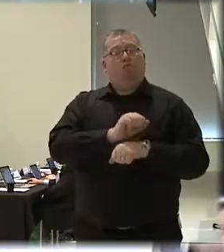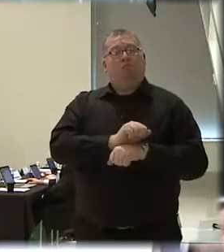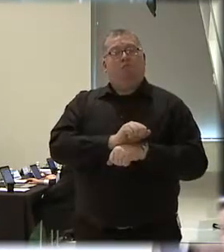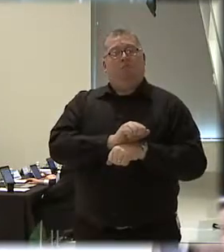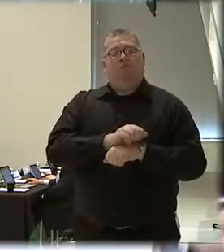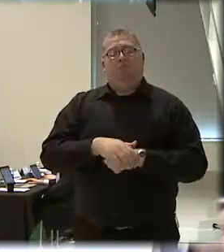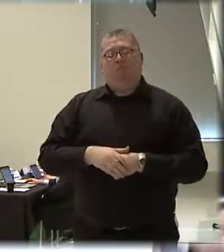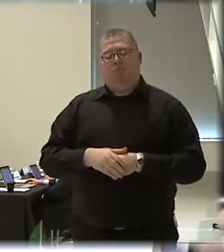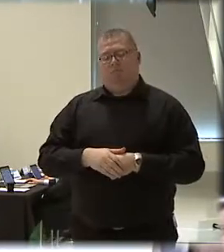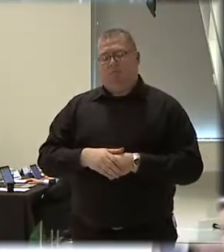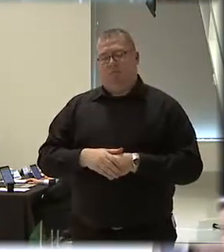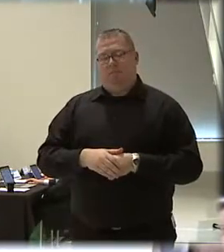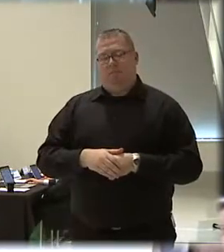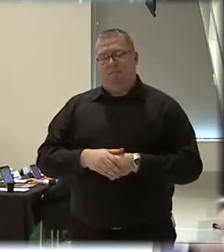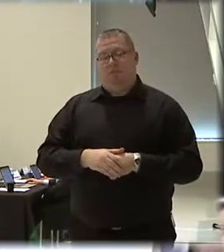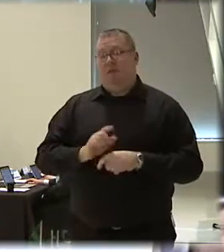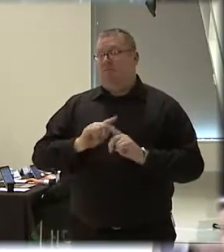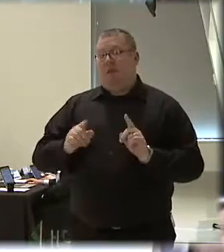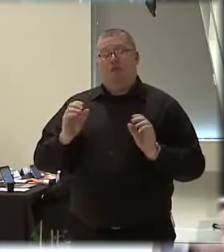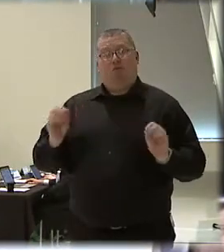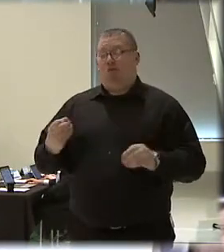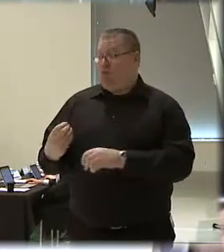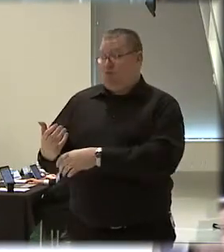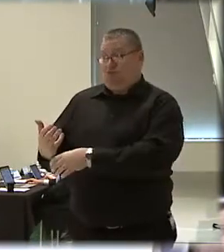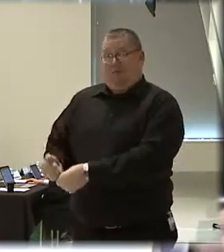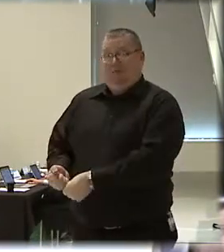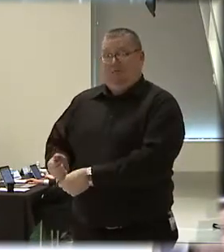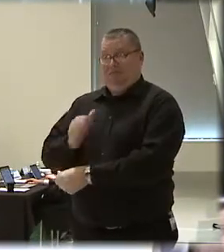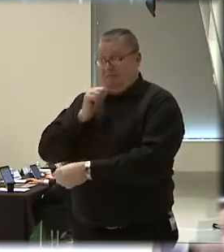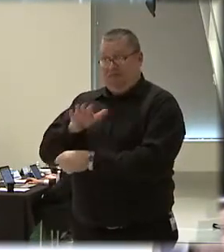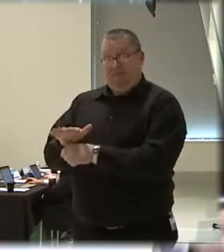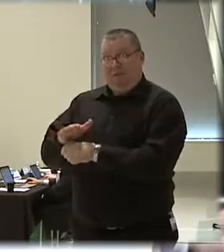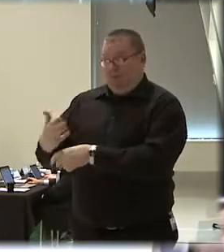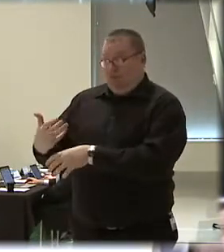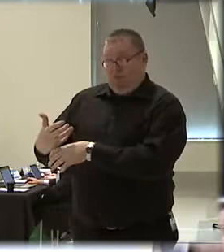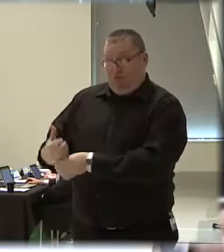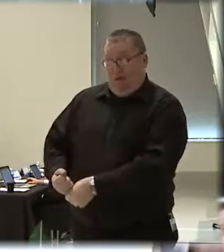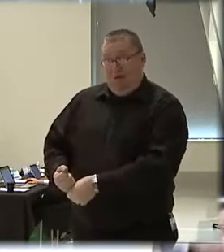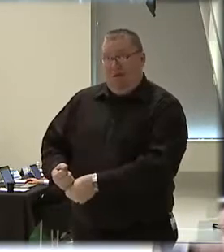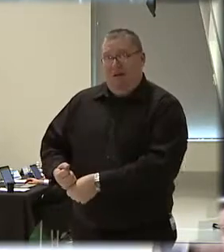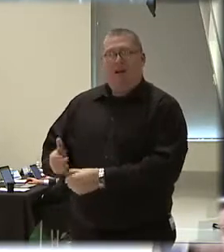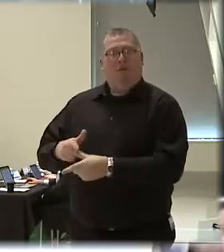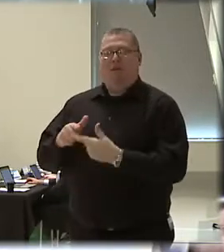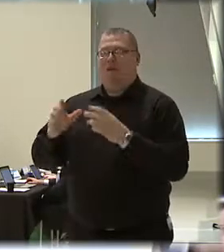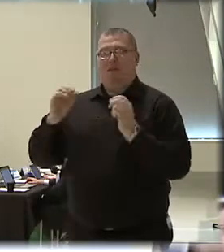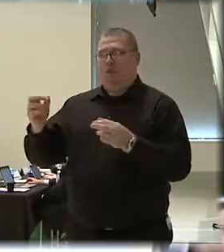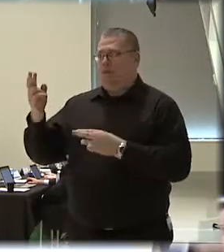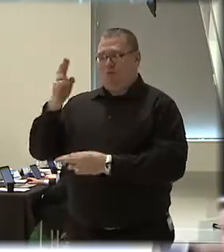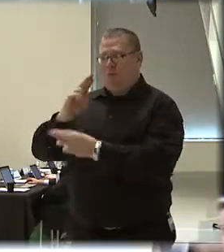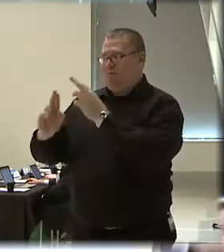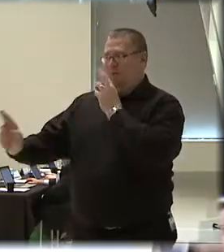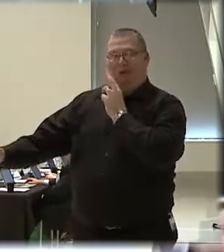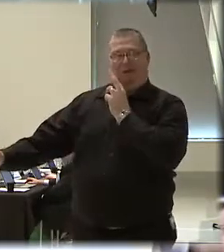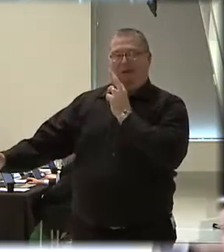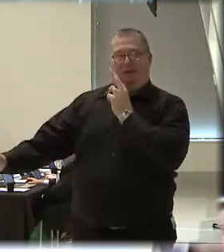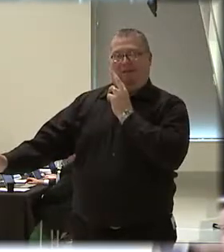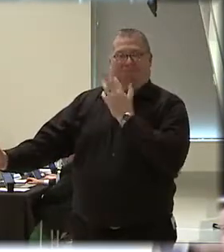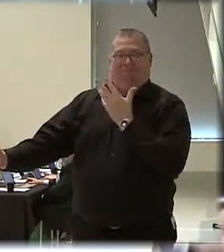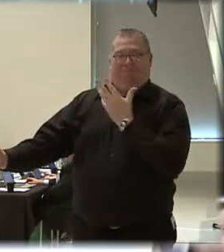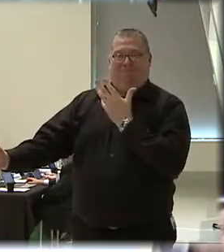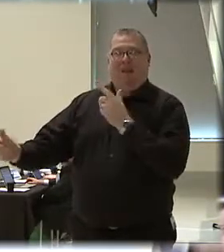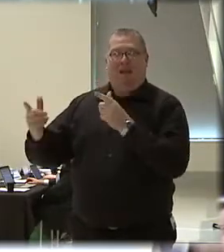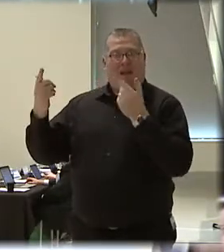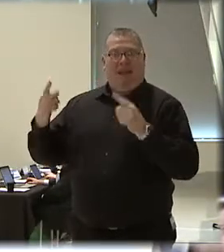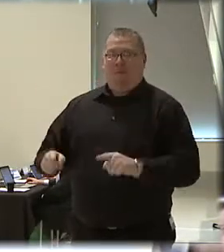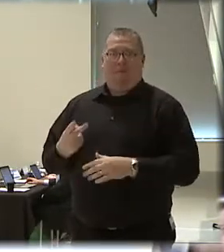manner. There's a lack of trust. When there's a lack of trust, that means there's a lack of respect, and it goes both